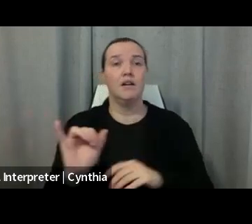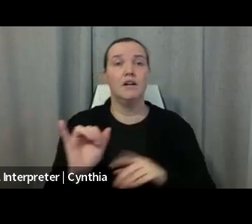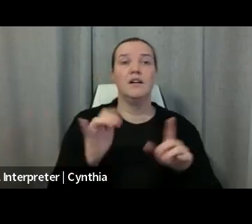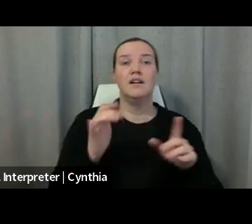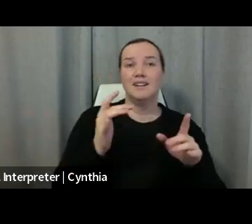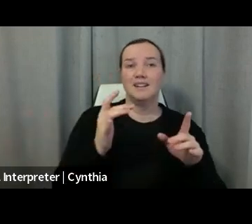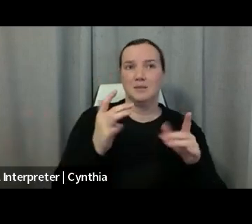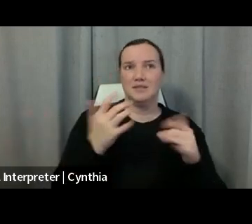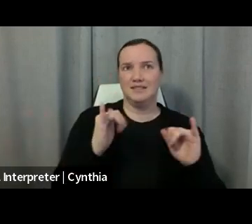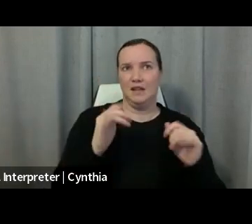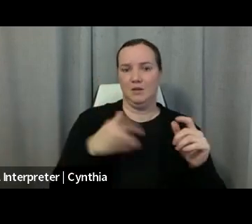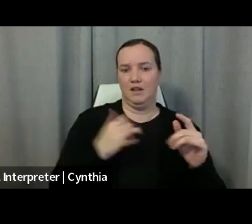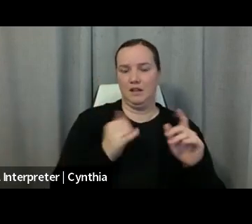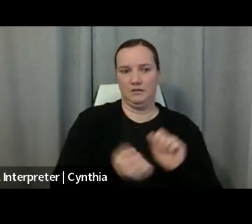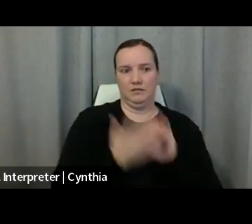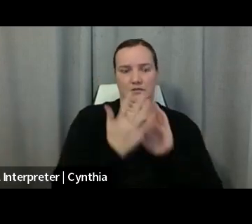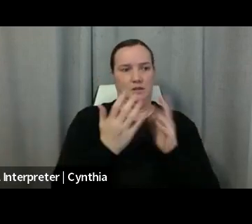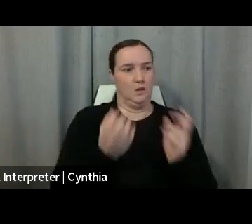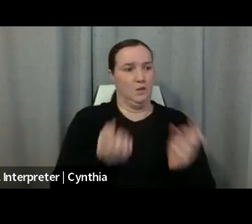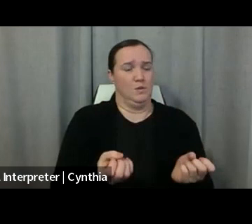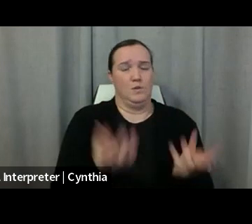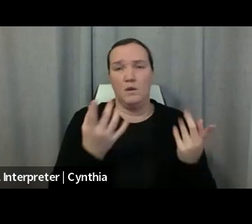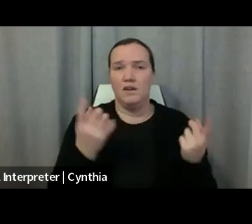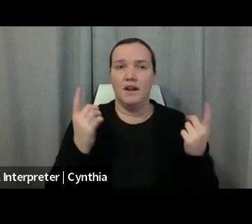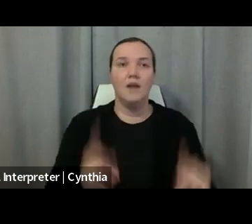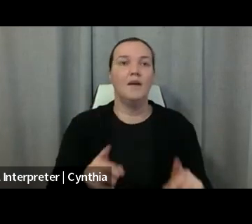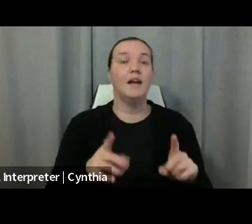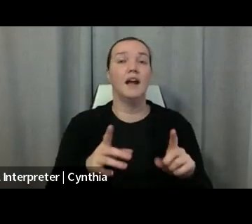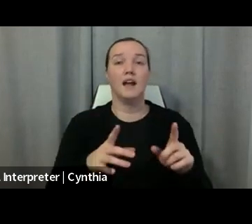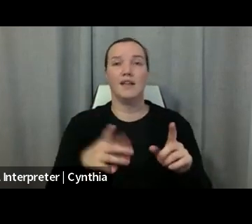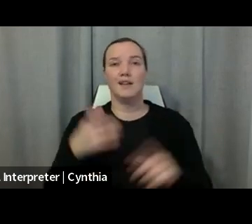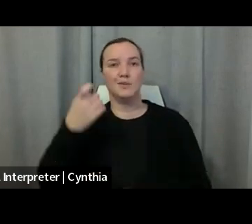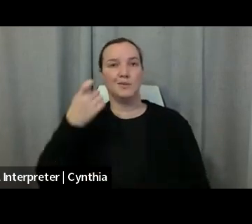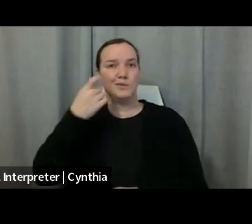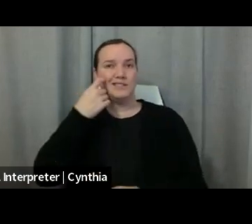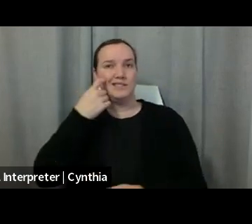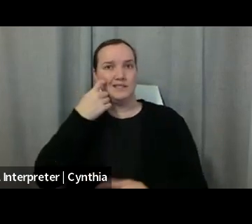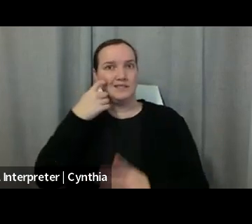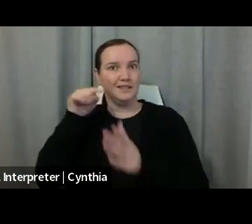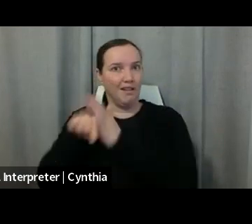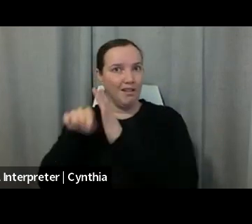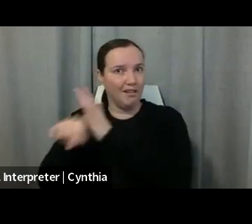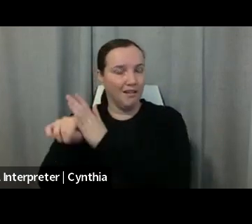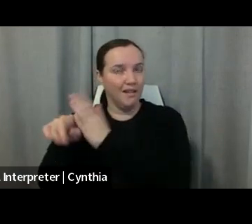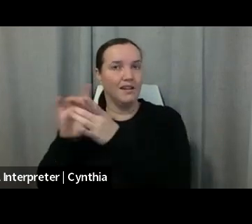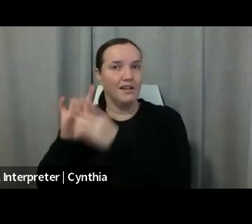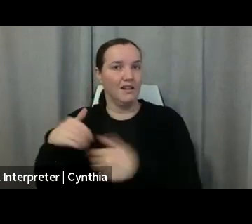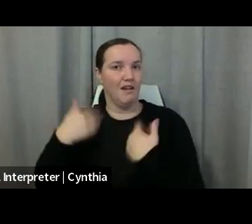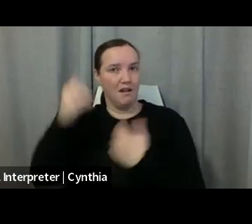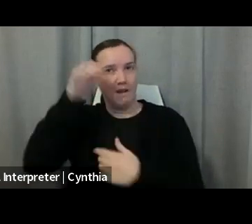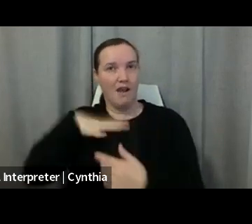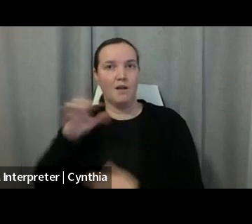just confrontation of so much that's been happening. And then we just had the recent, killing of the young man in